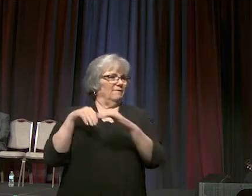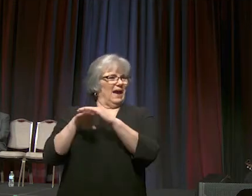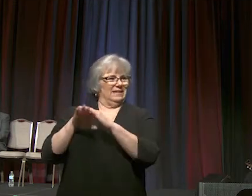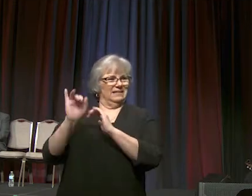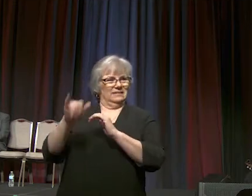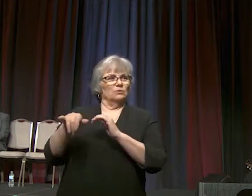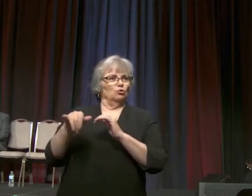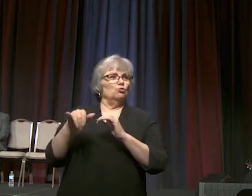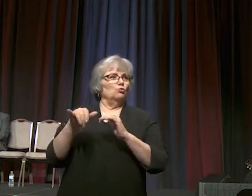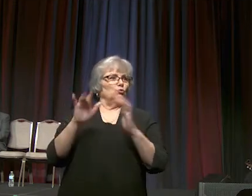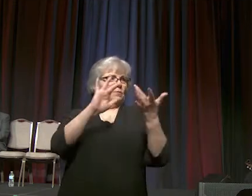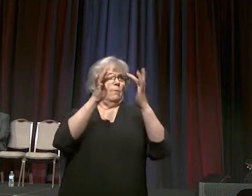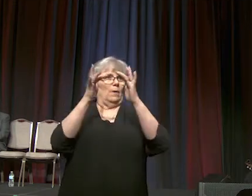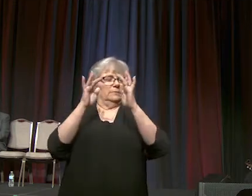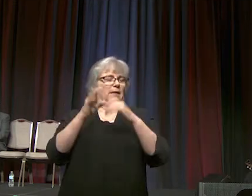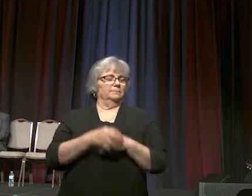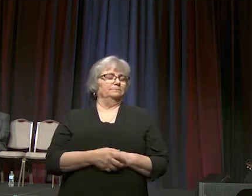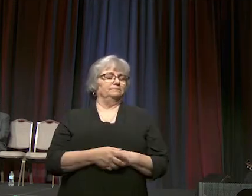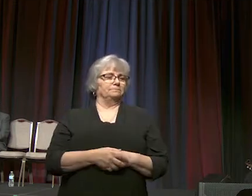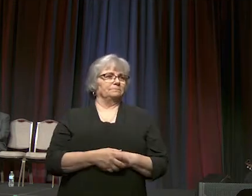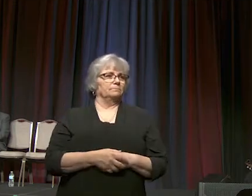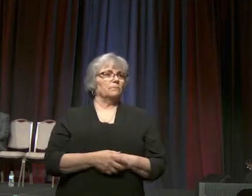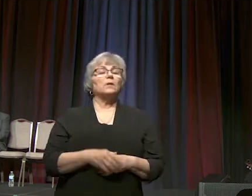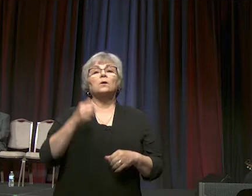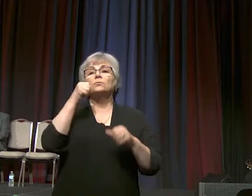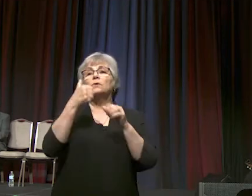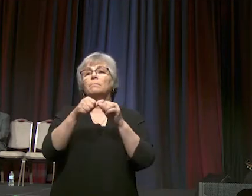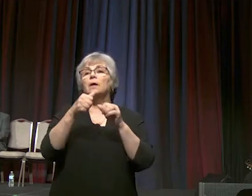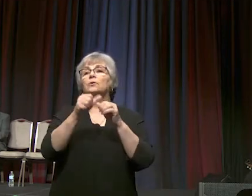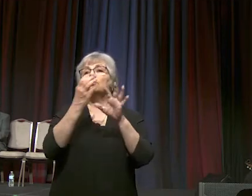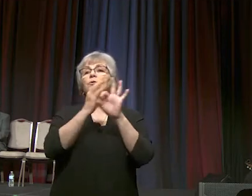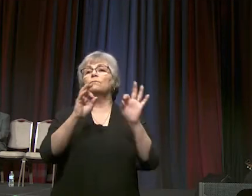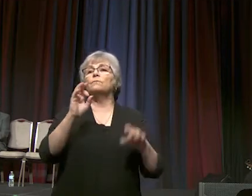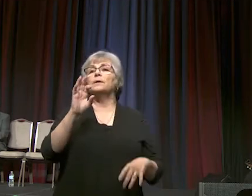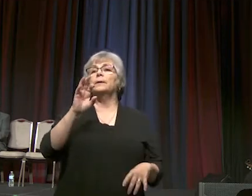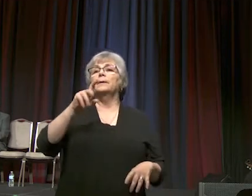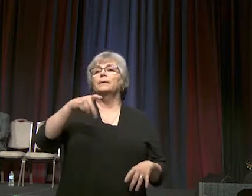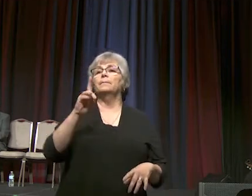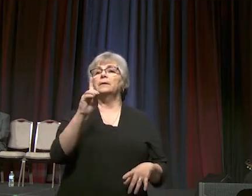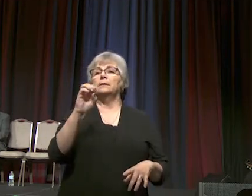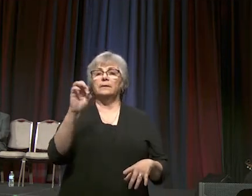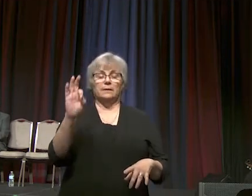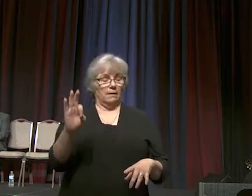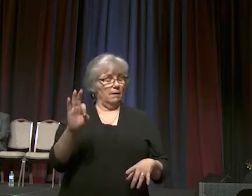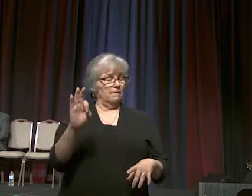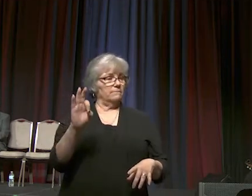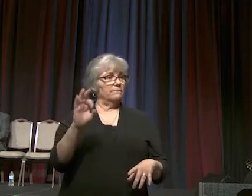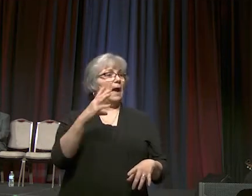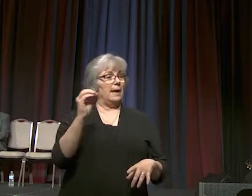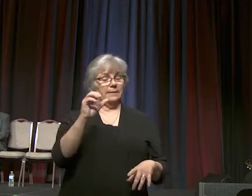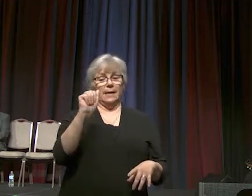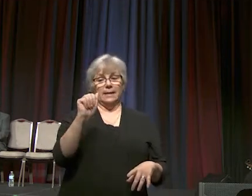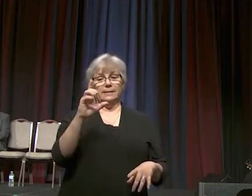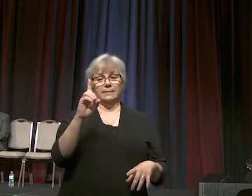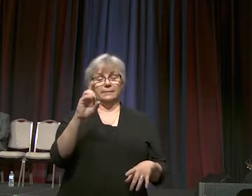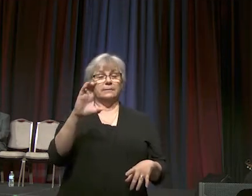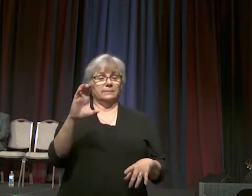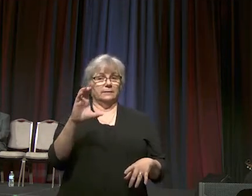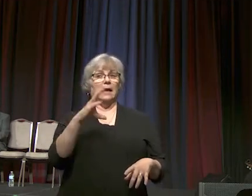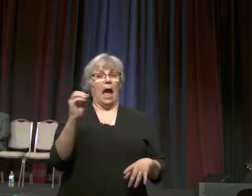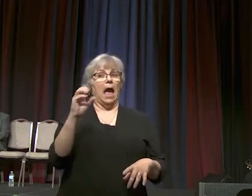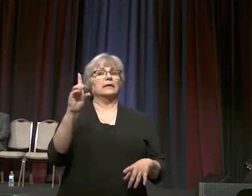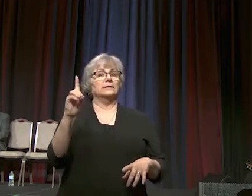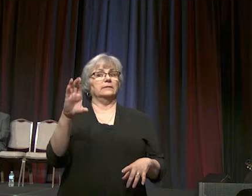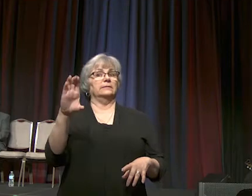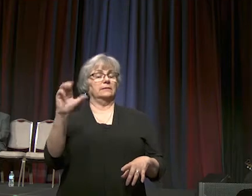site. As a reminder, the free PDFs of the selected content, as well as the ADCA and DCA, will